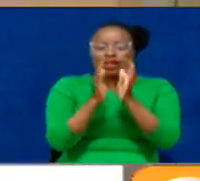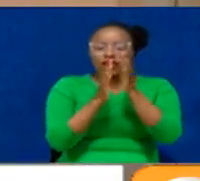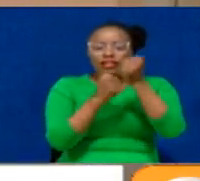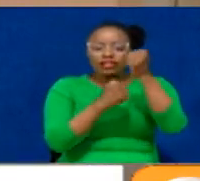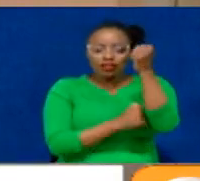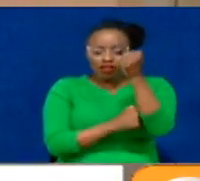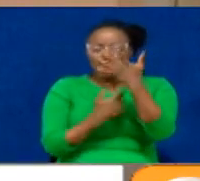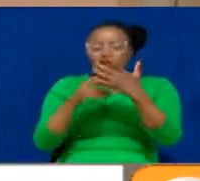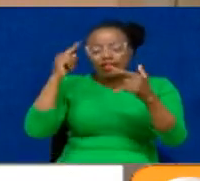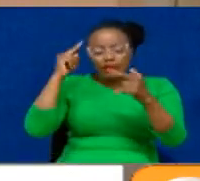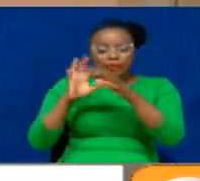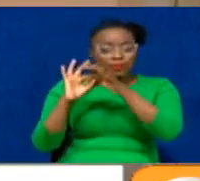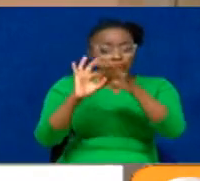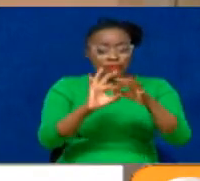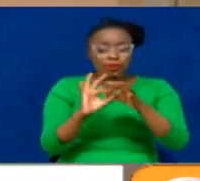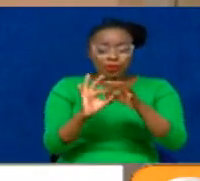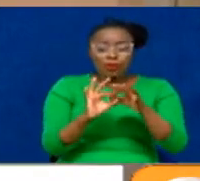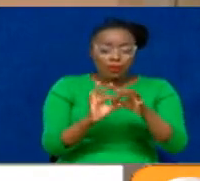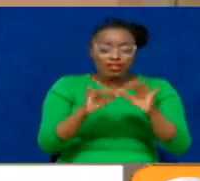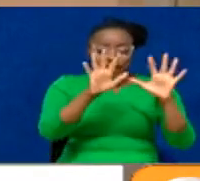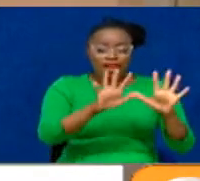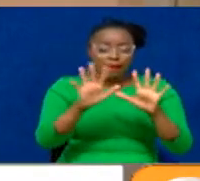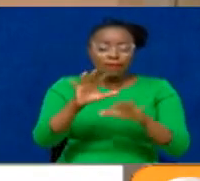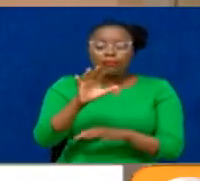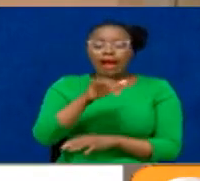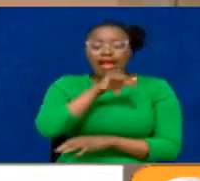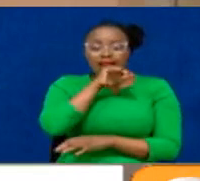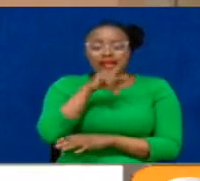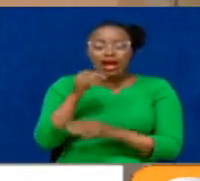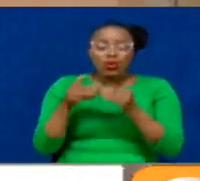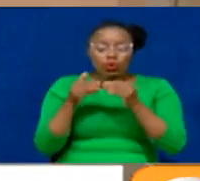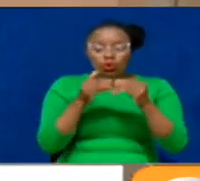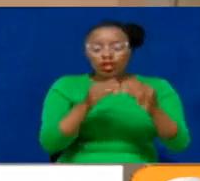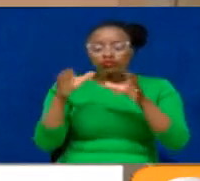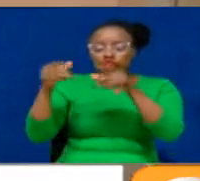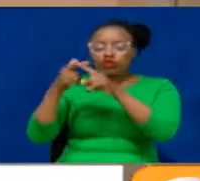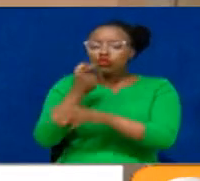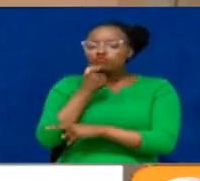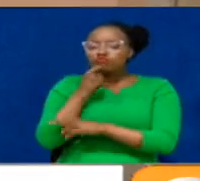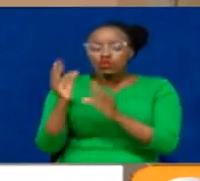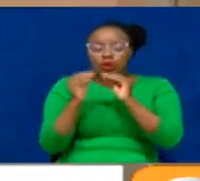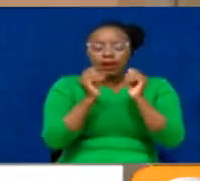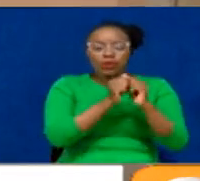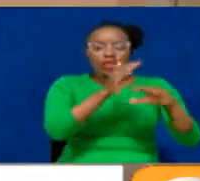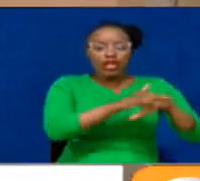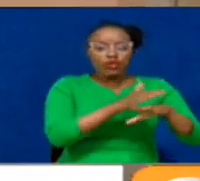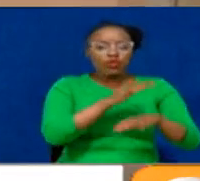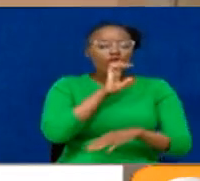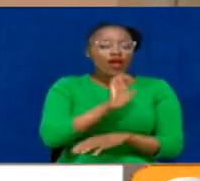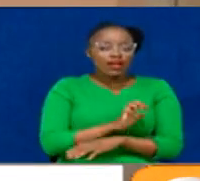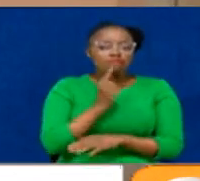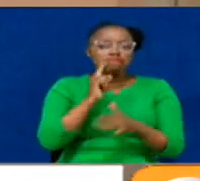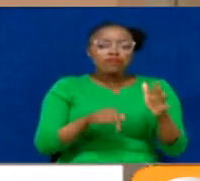back the Azimio La Umoja campaign. ODM leader Raila Odinga, who led the delegation from Nyanza to meet the Gikuyu